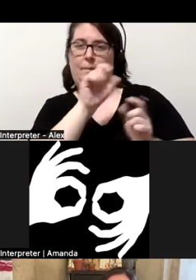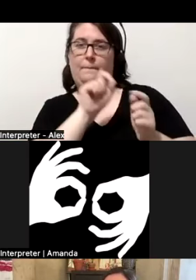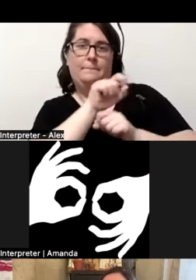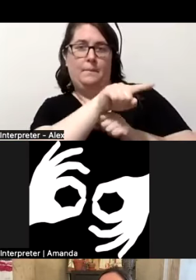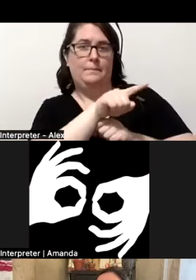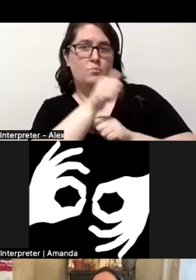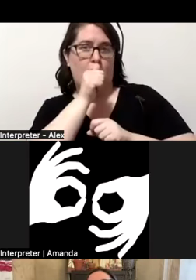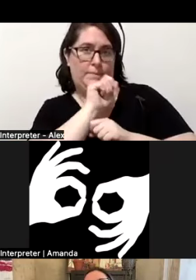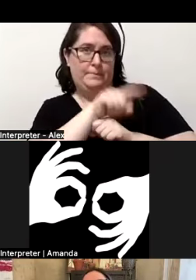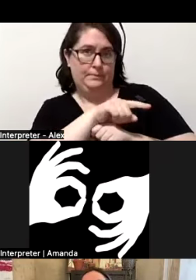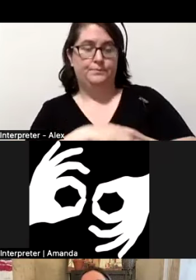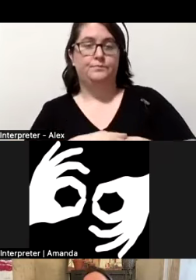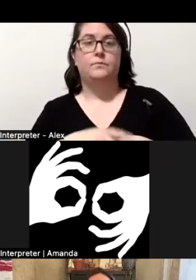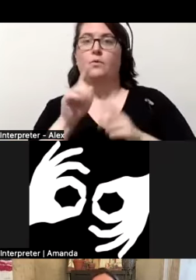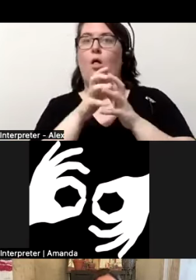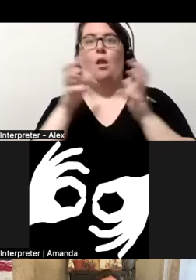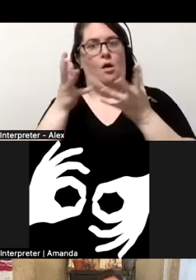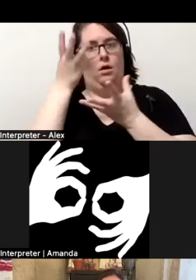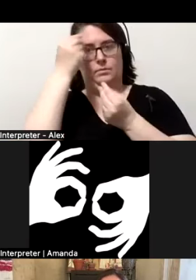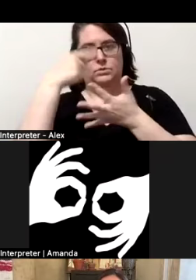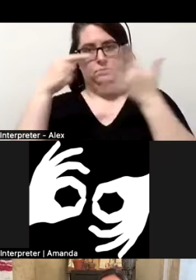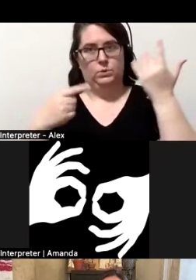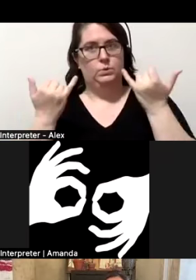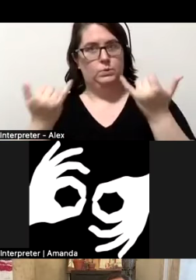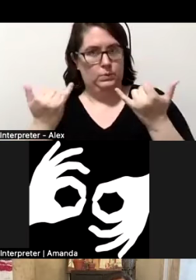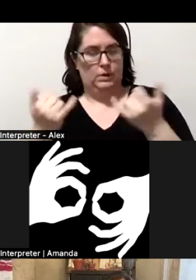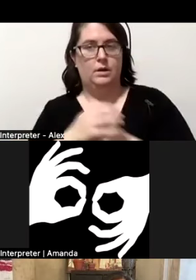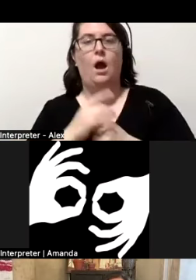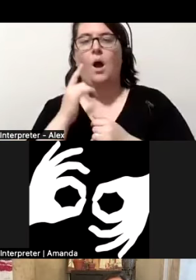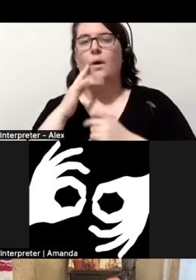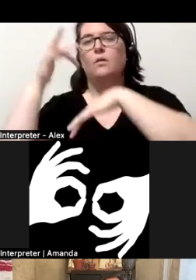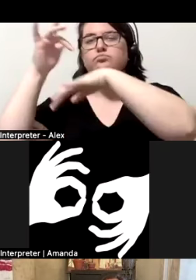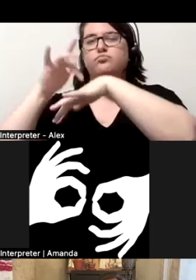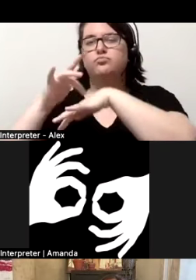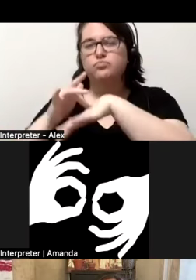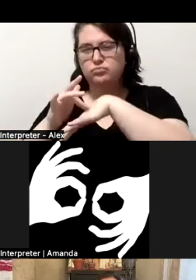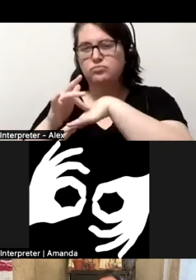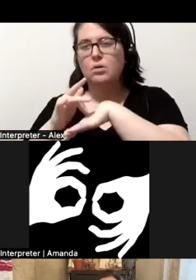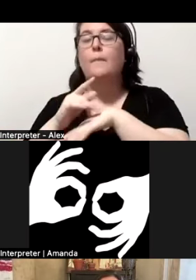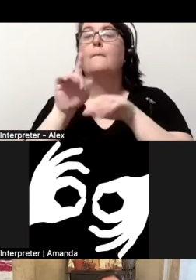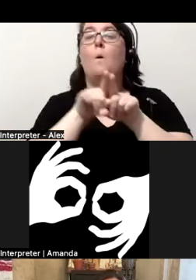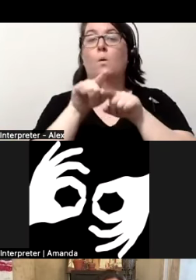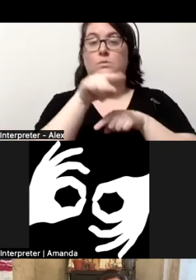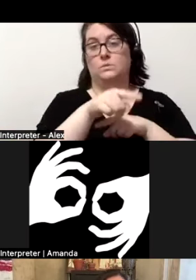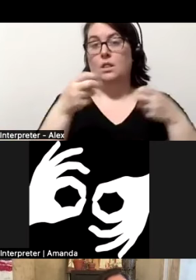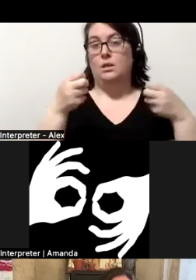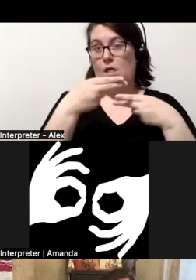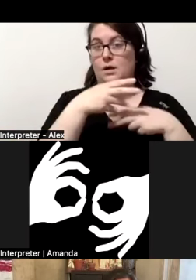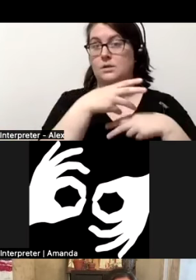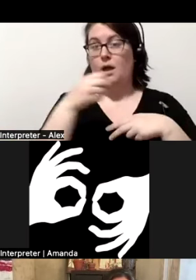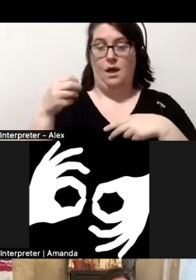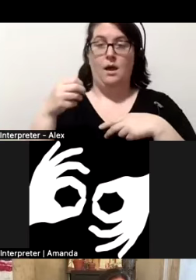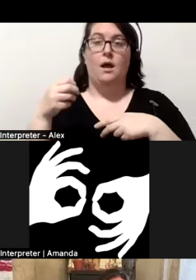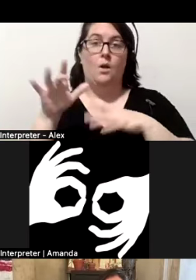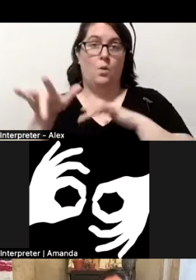that we're going through today, so I will skim over some of it, but we will be posting both the slide deck and